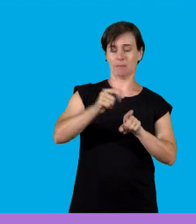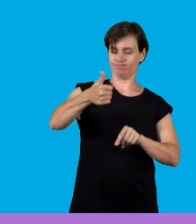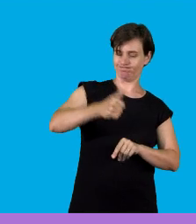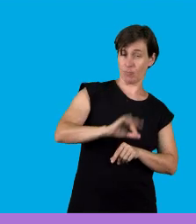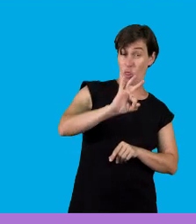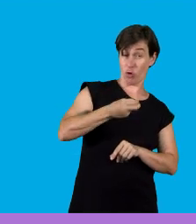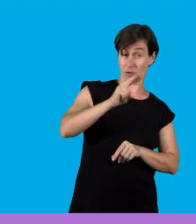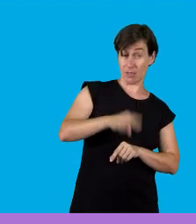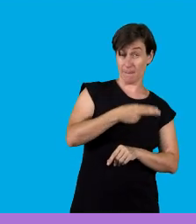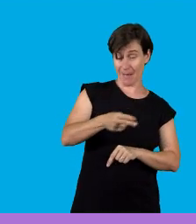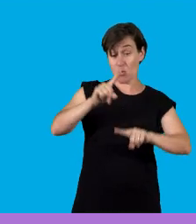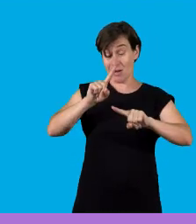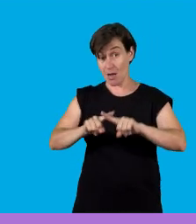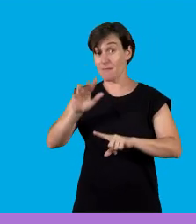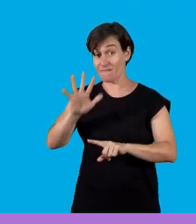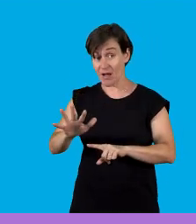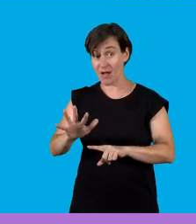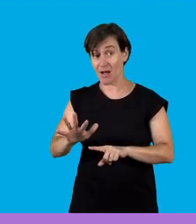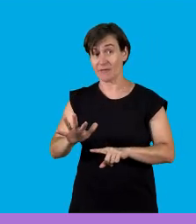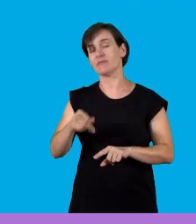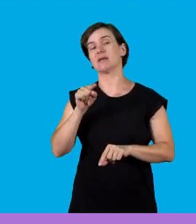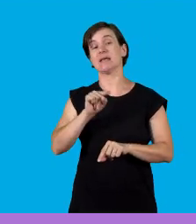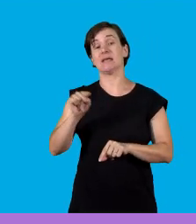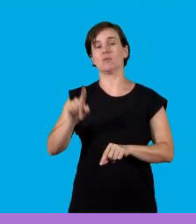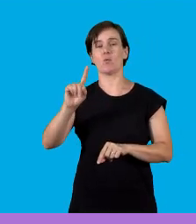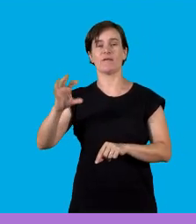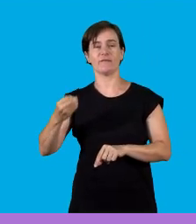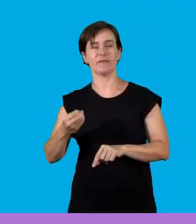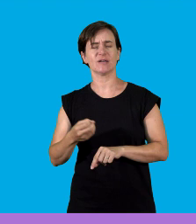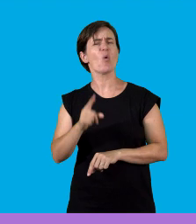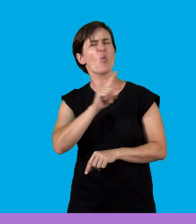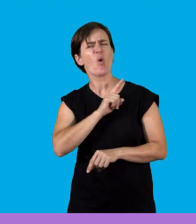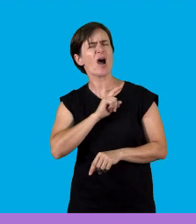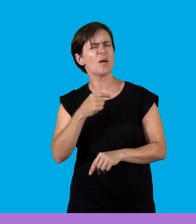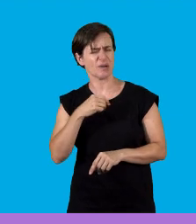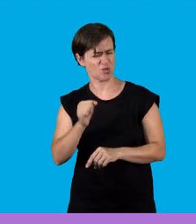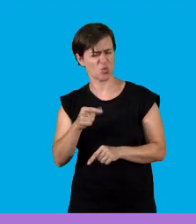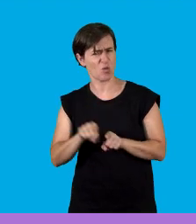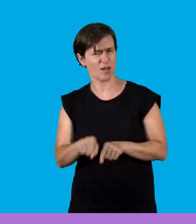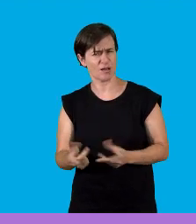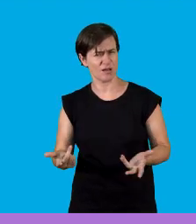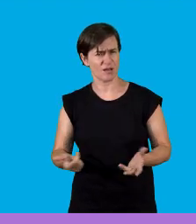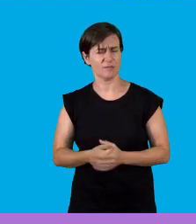will then give me 150 pounds. Why? Because I use the following logic,